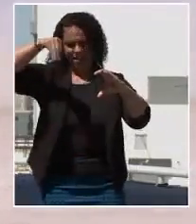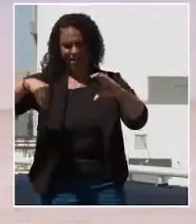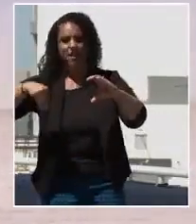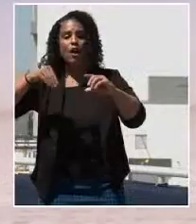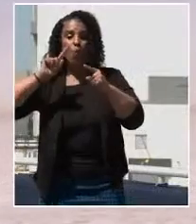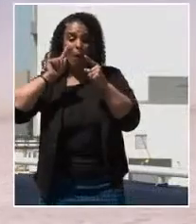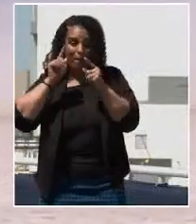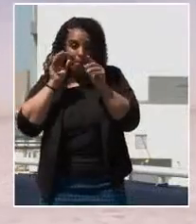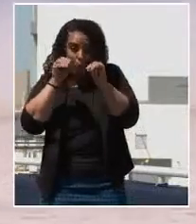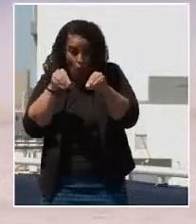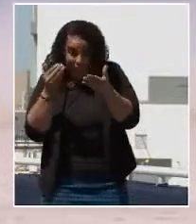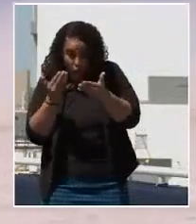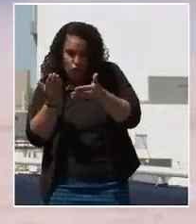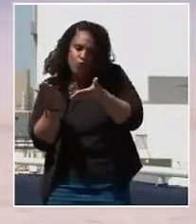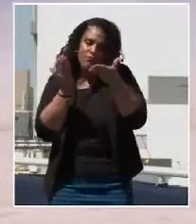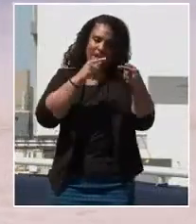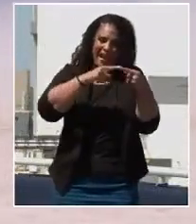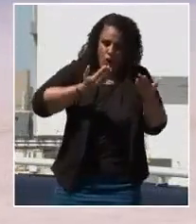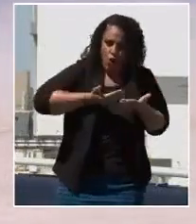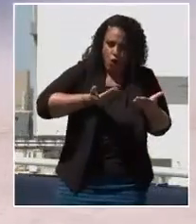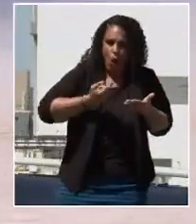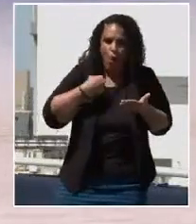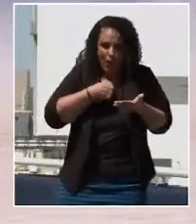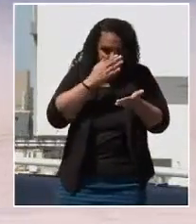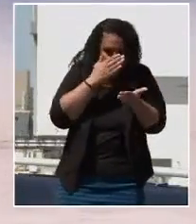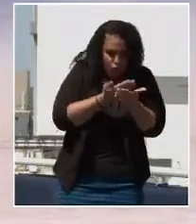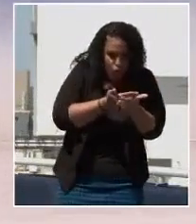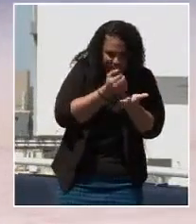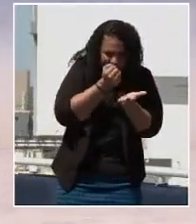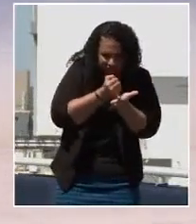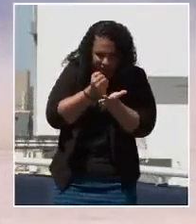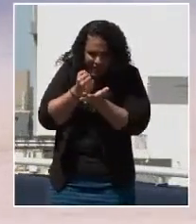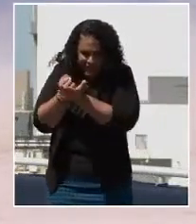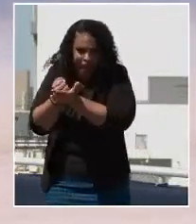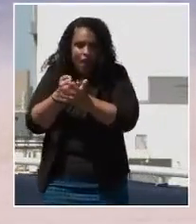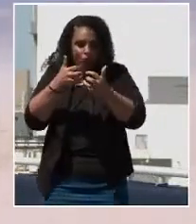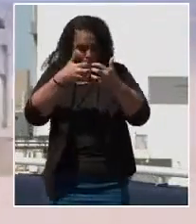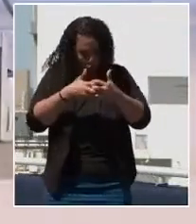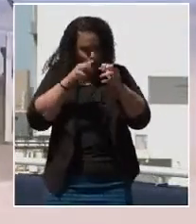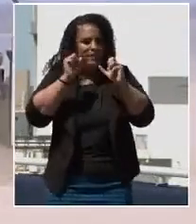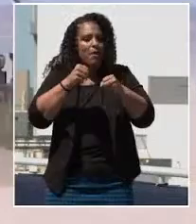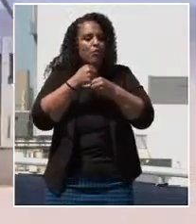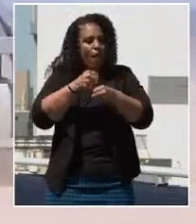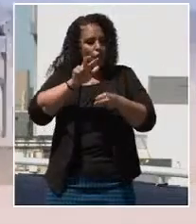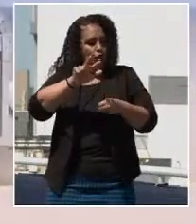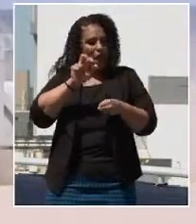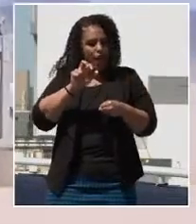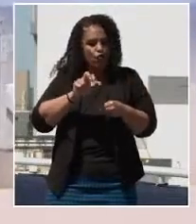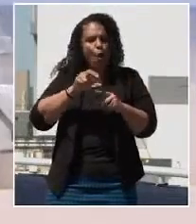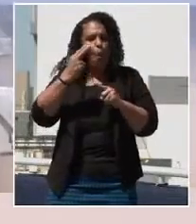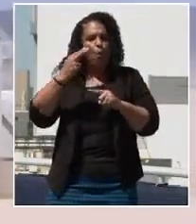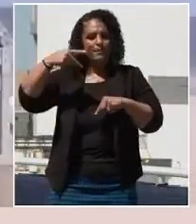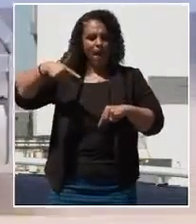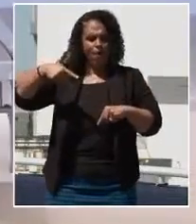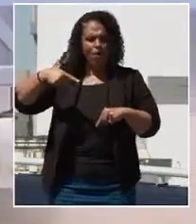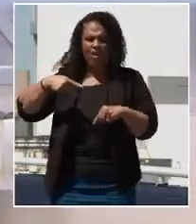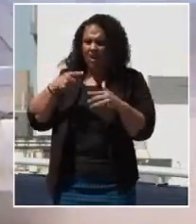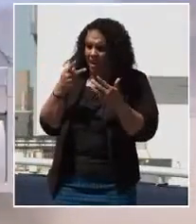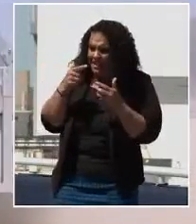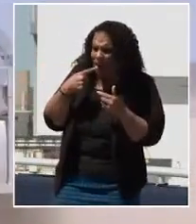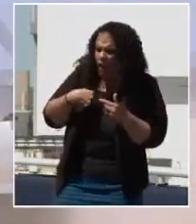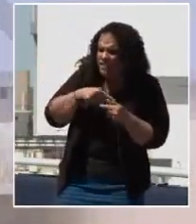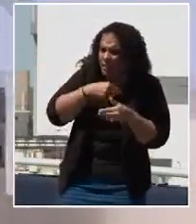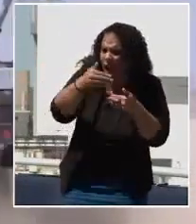here at Armstrong flight Research Center and we were able to prove and validate that our Motors could produce 300 horsepower can you tell us about the